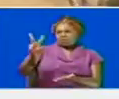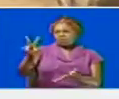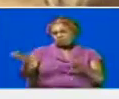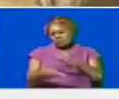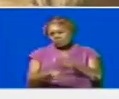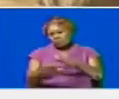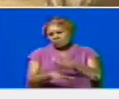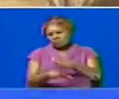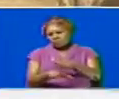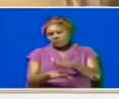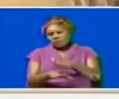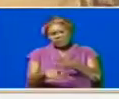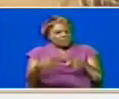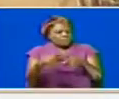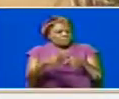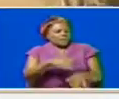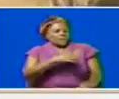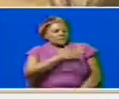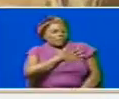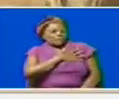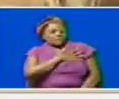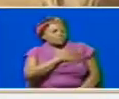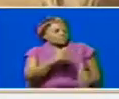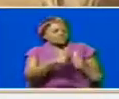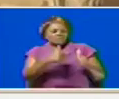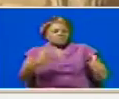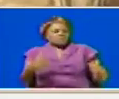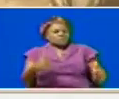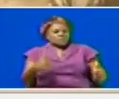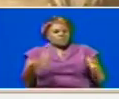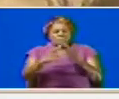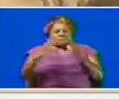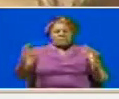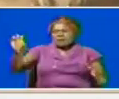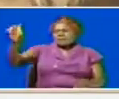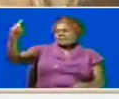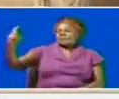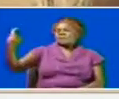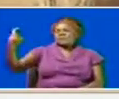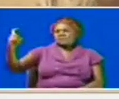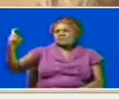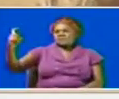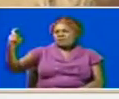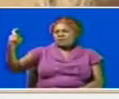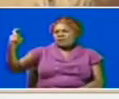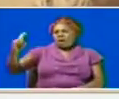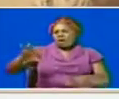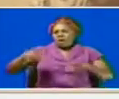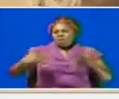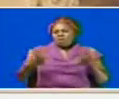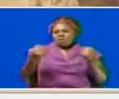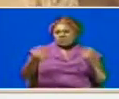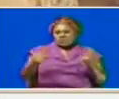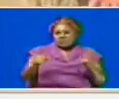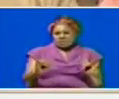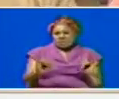deputies. But Odinga's camp has rejected the suggested expansion of the executive or any attempts